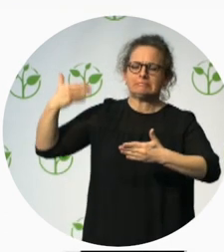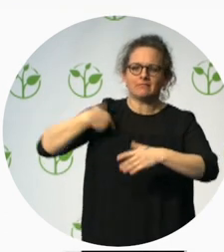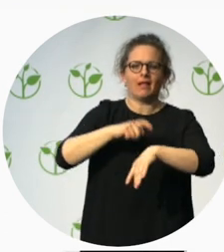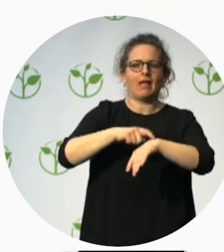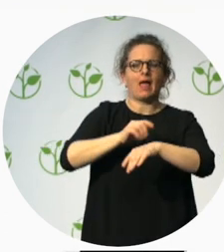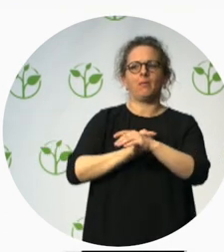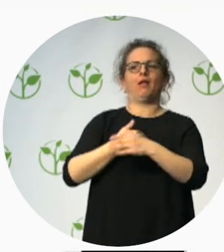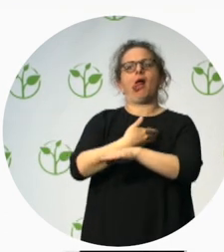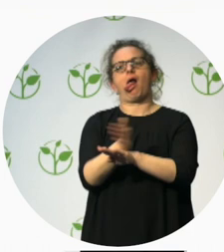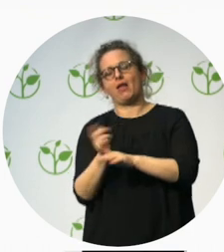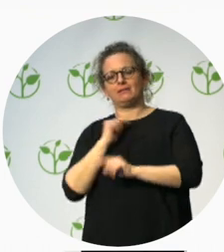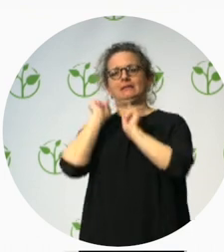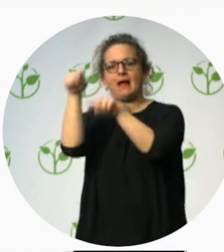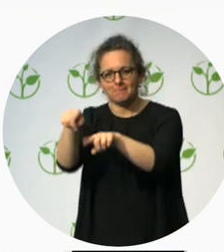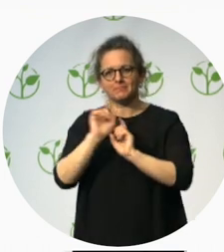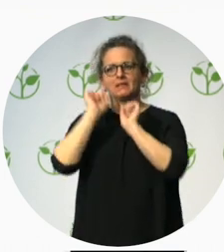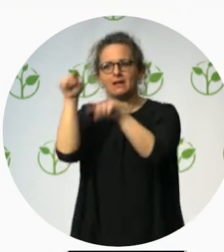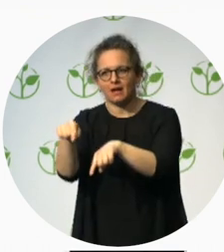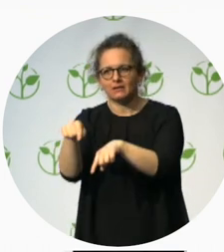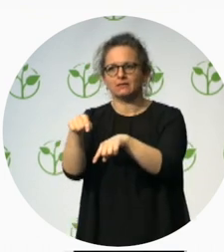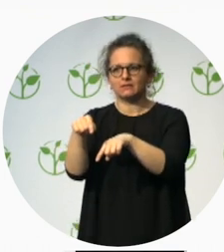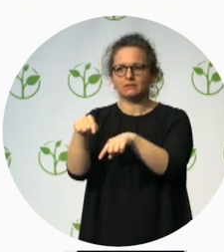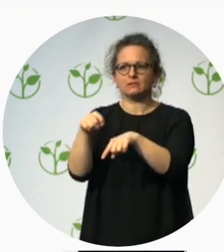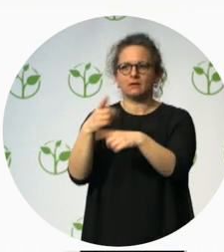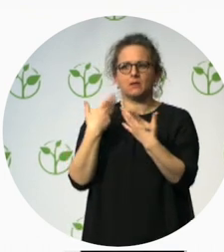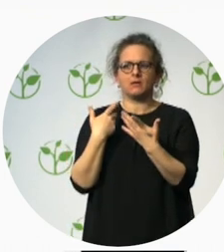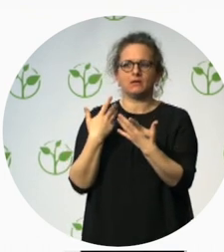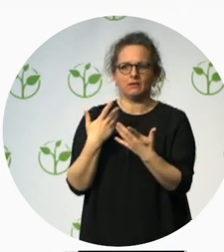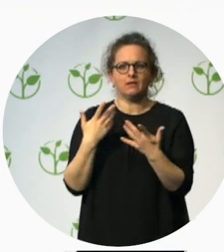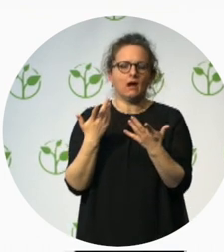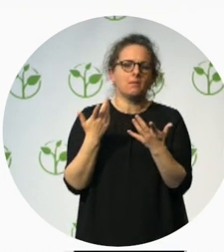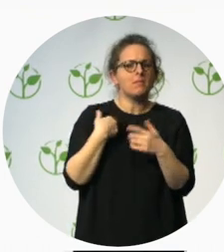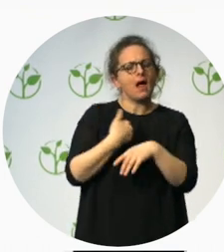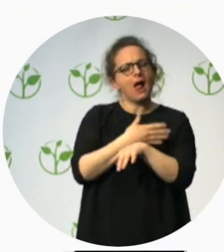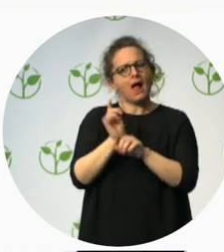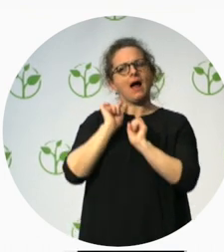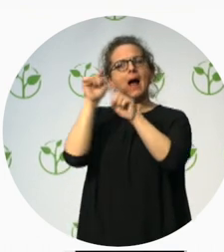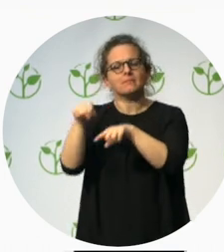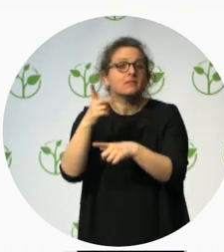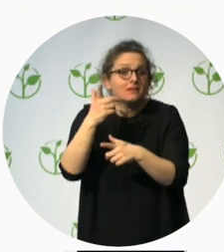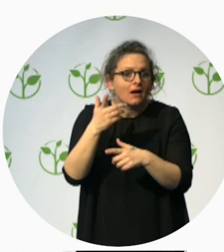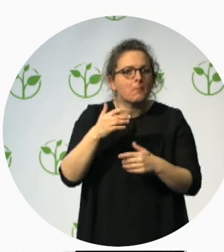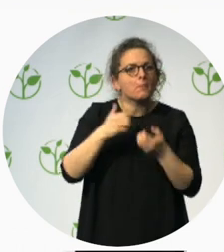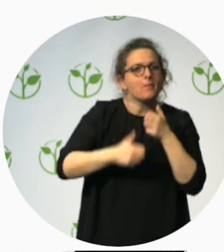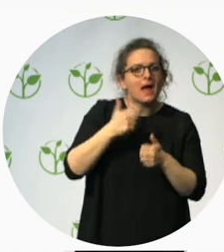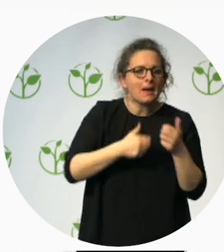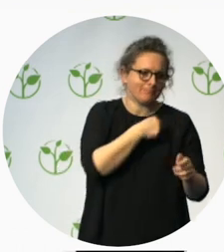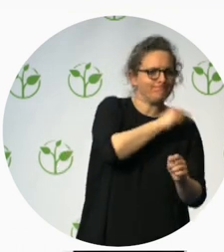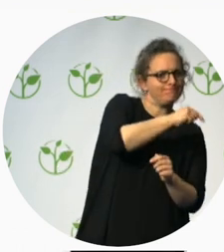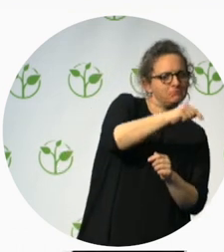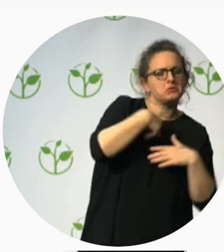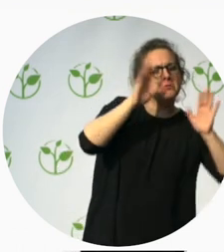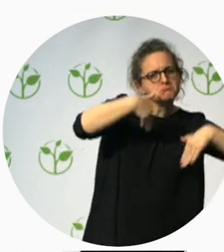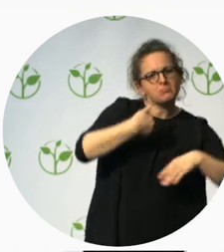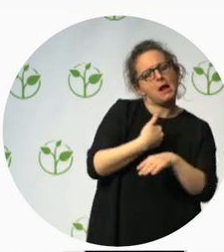school outings when I was a child. During my school days, I had a lot to rely on my friends as they read